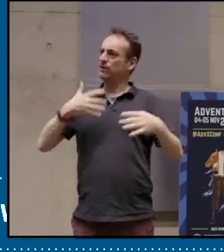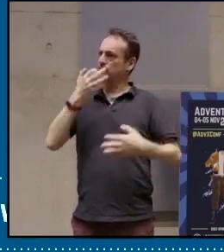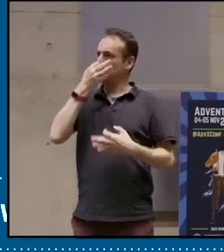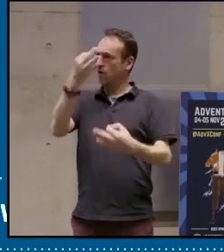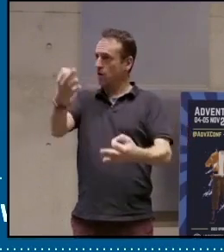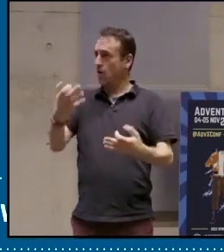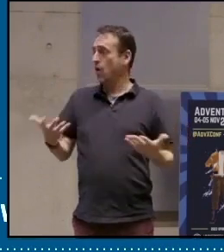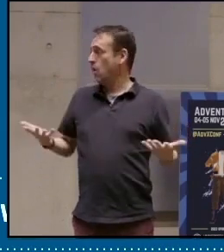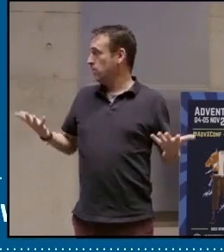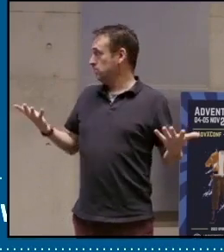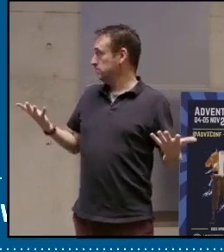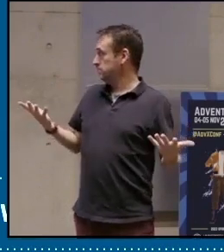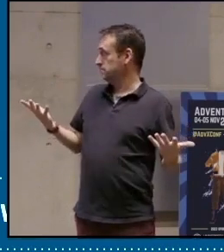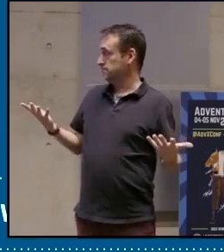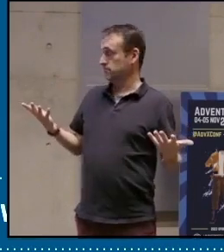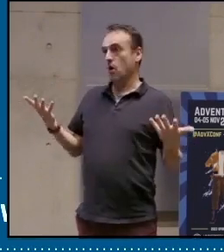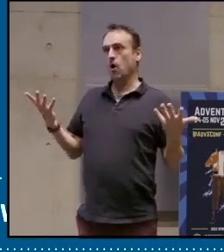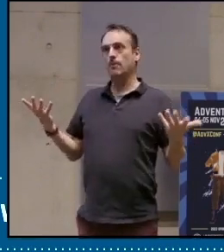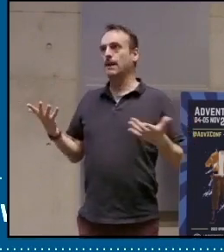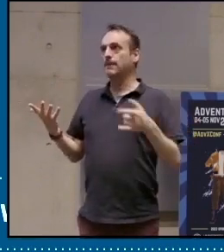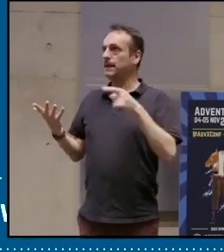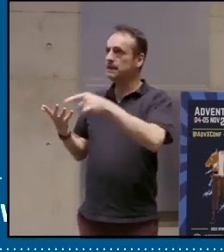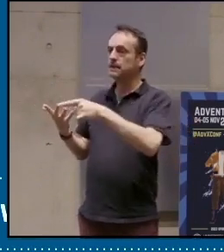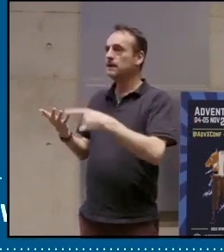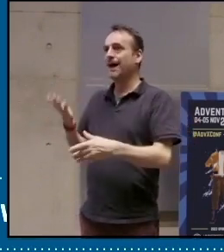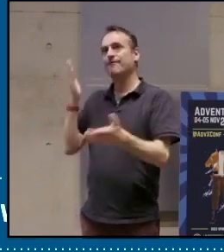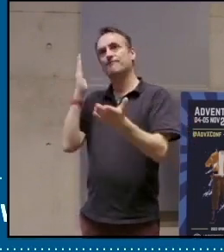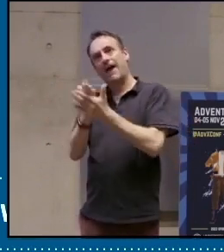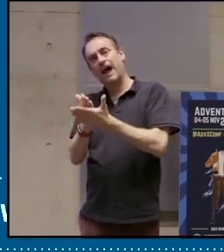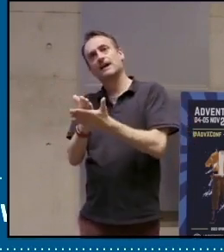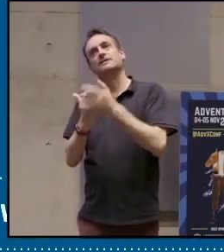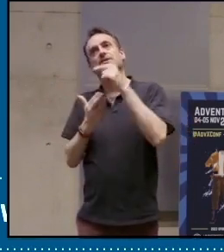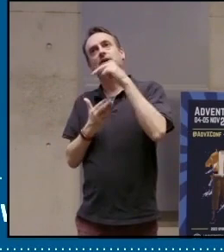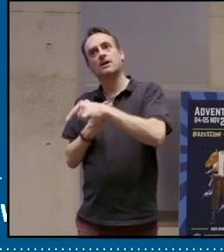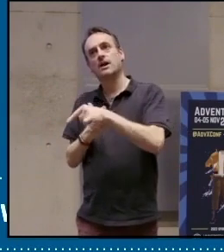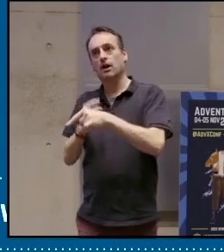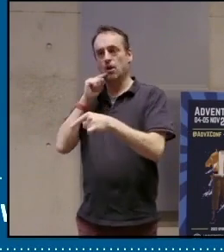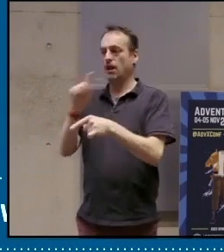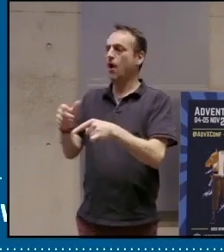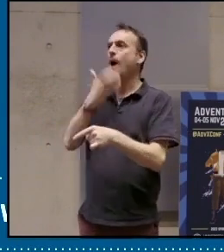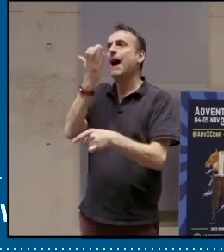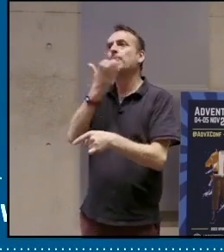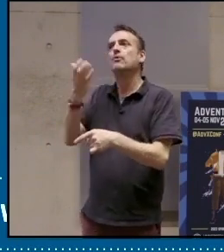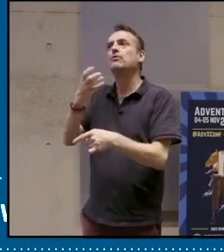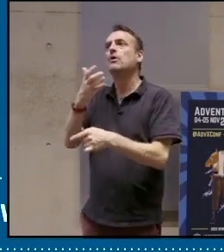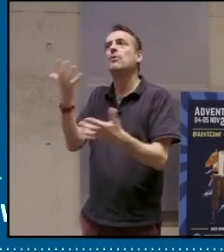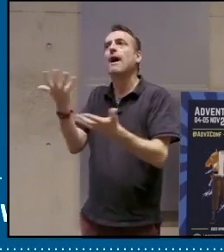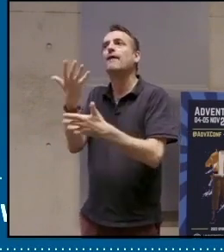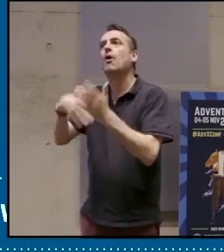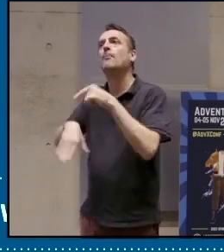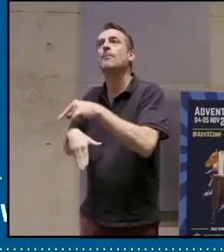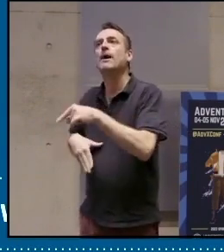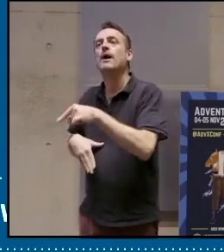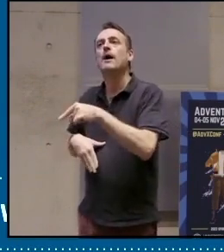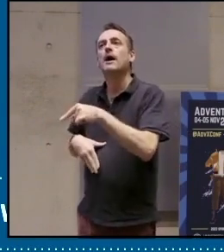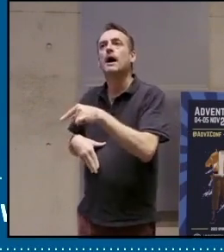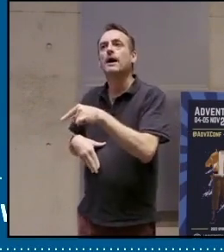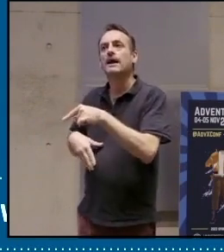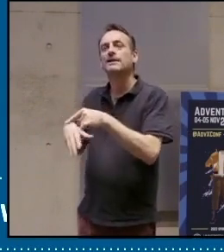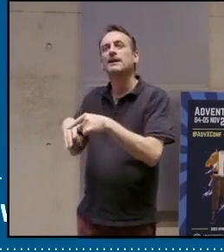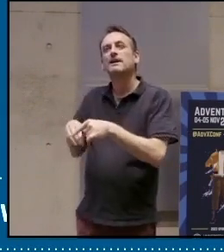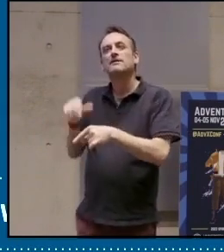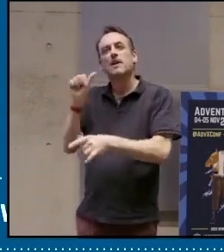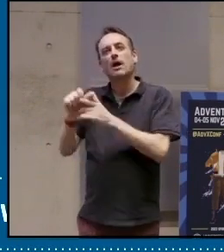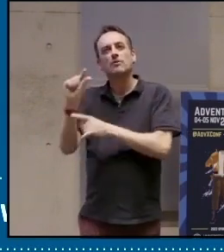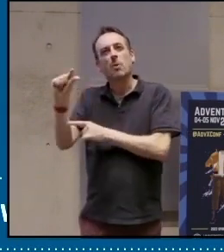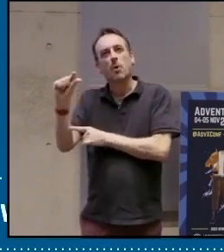specific fact that comes up to you. Either way, you can start with that hook. Then you go through the process of getting yourself an